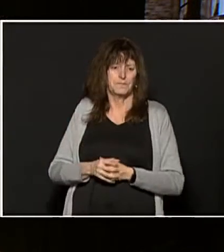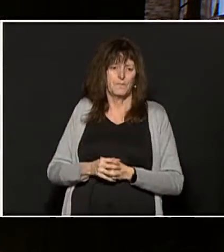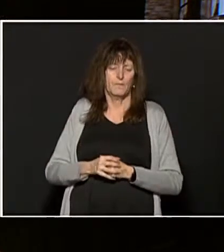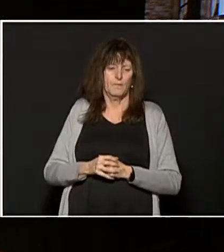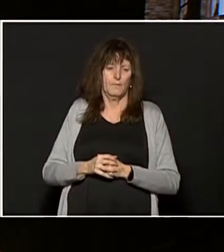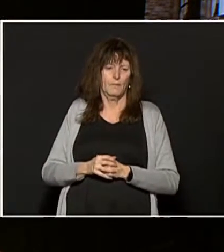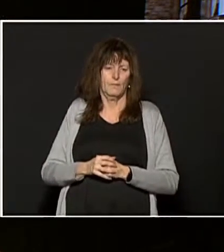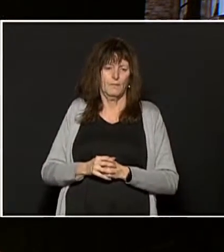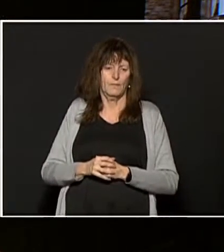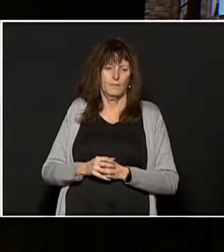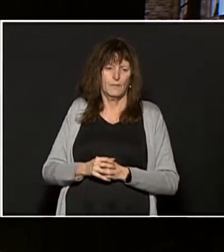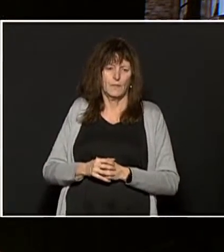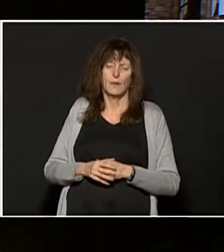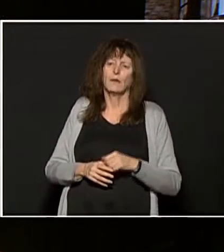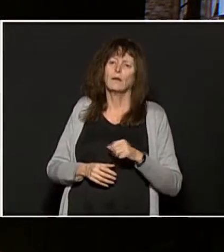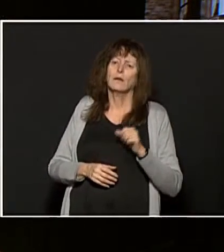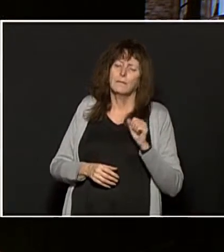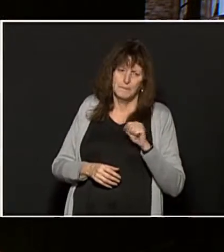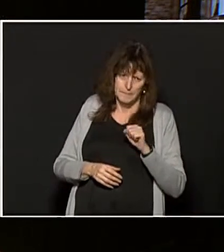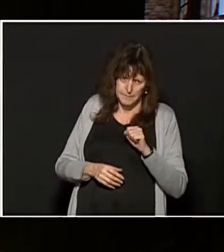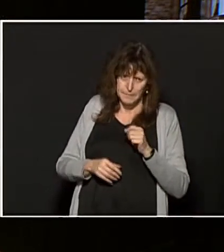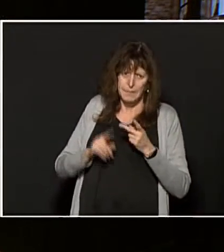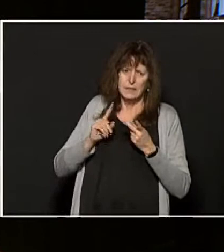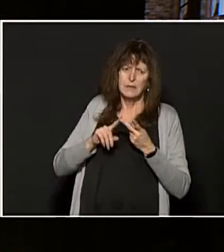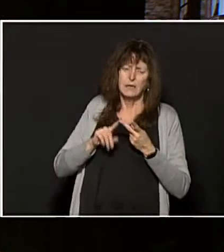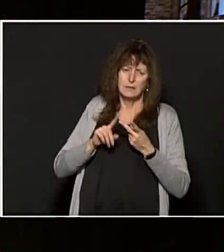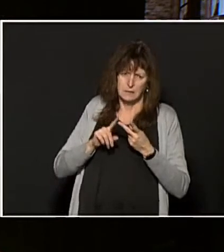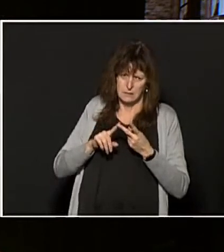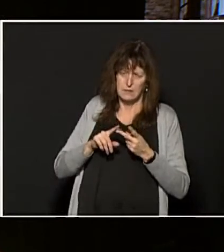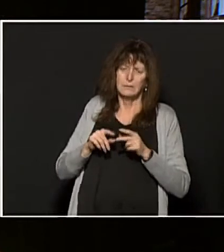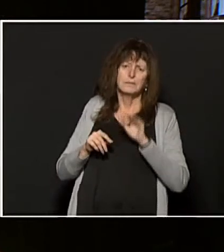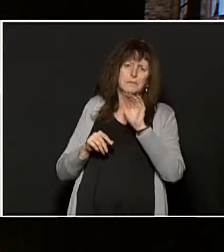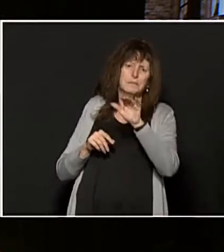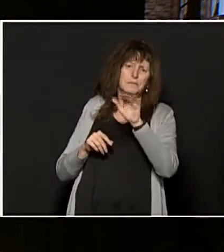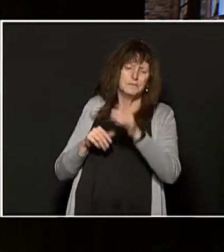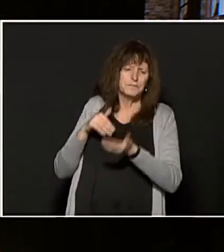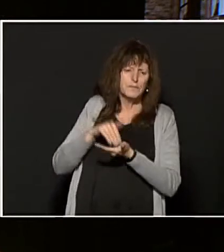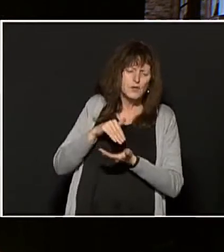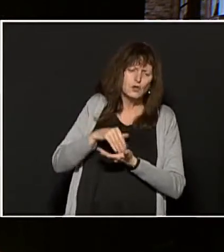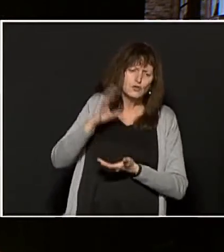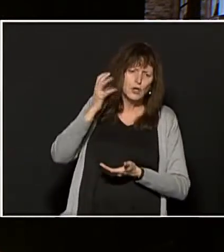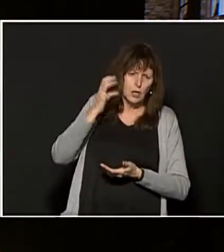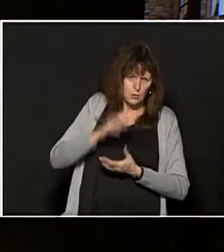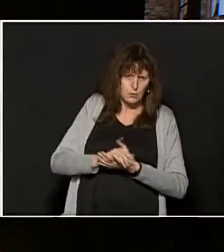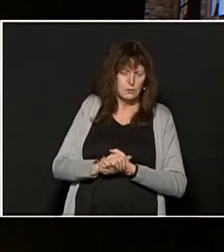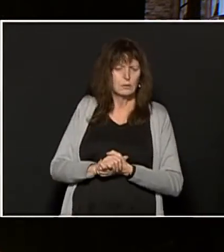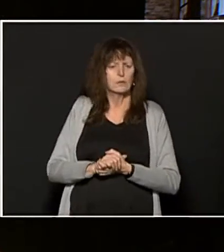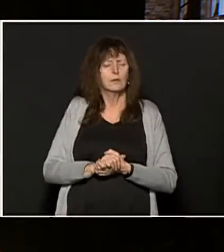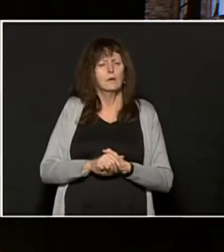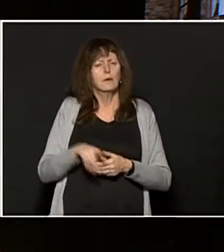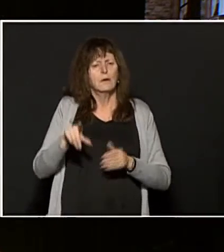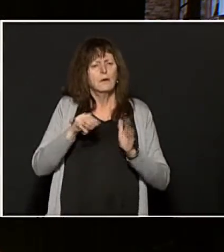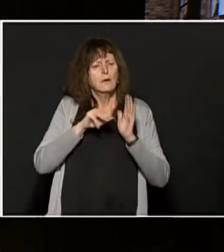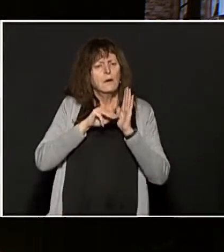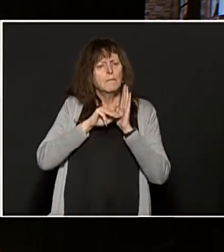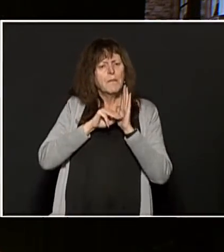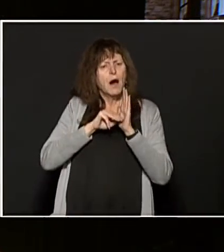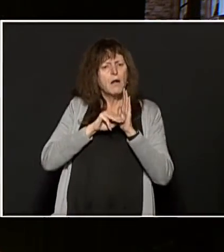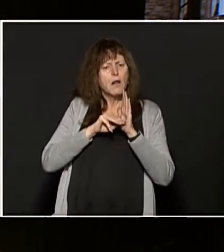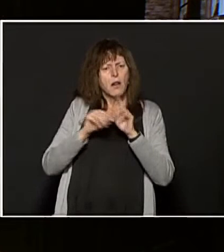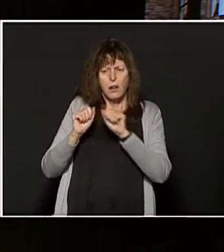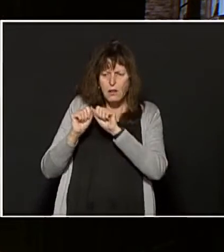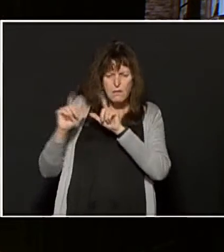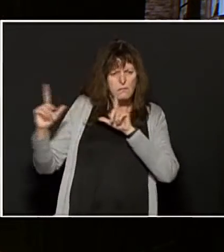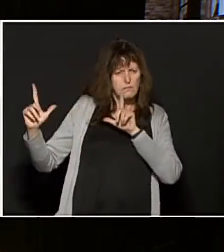Yes, thank you. And again to Dr. Brown, just wondering, with the modeling that you've presented and with about 3 weeks